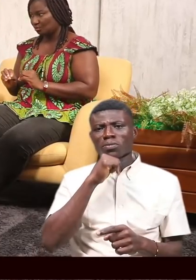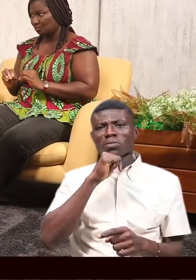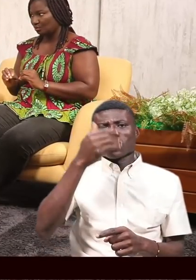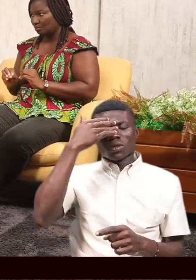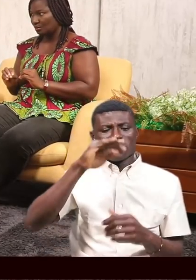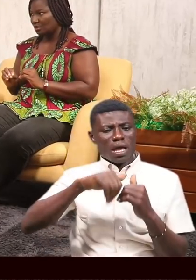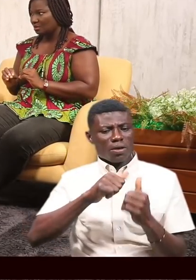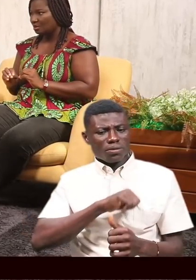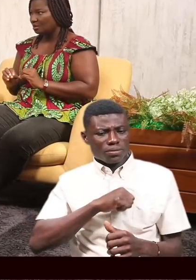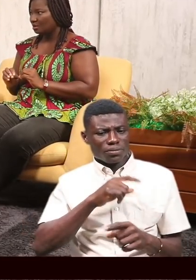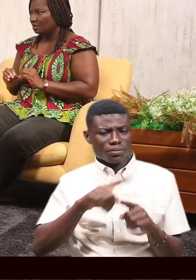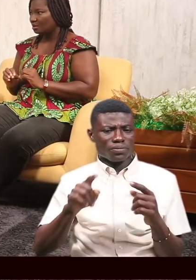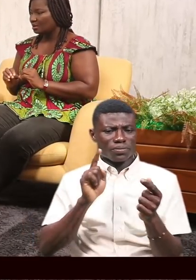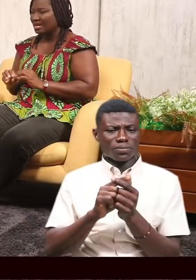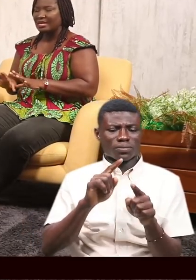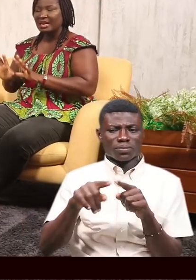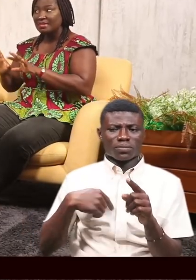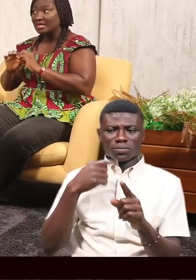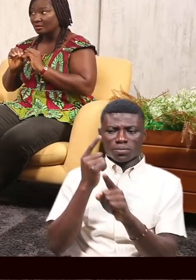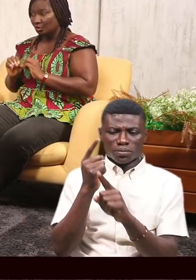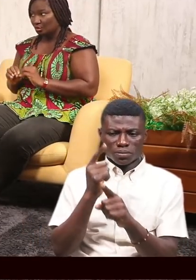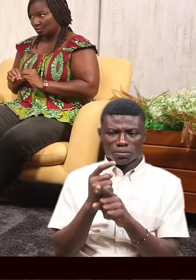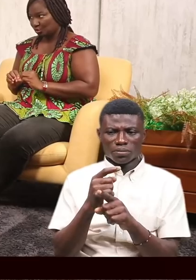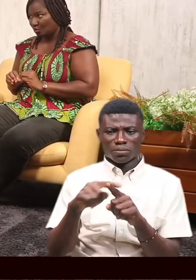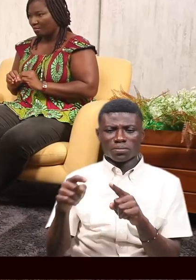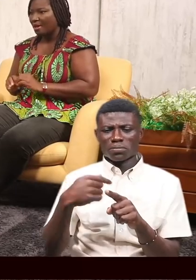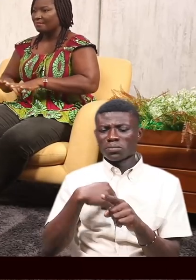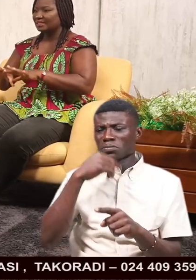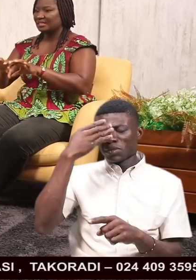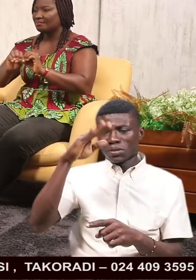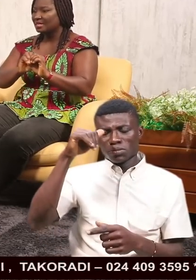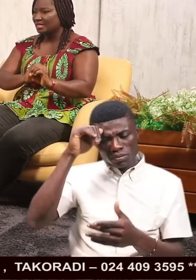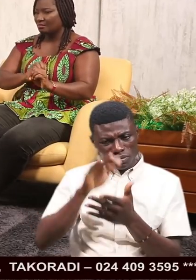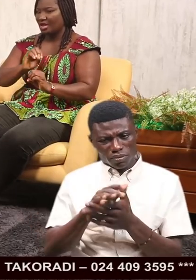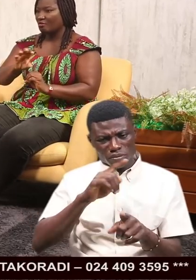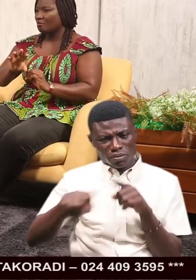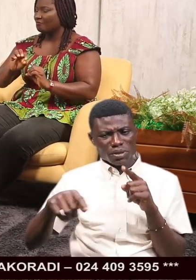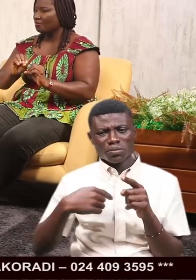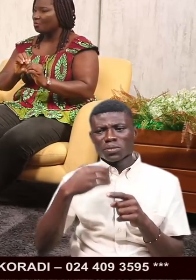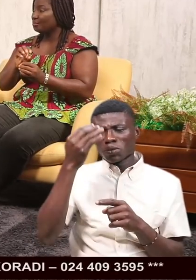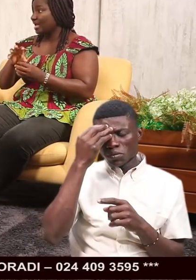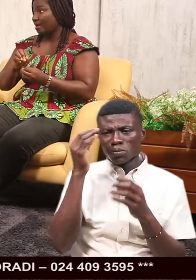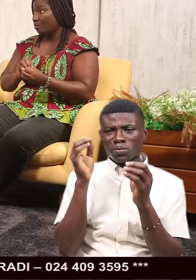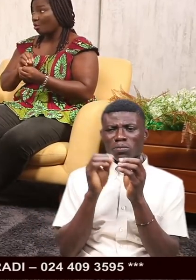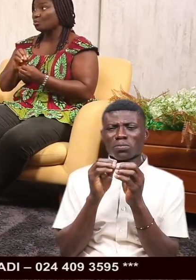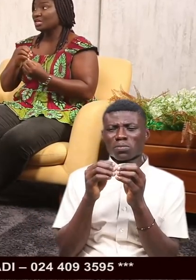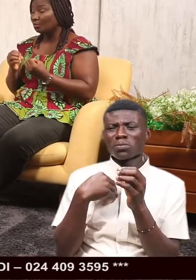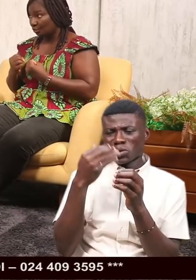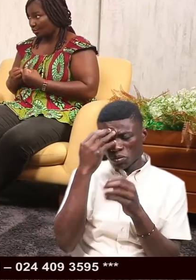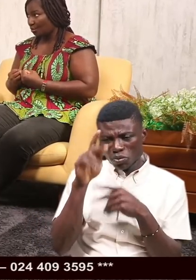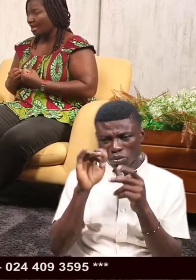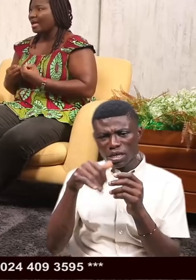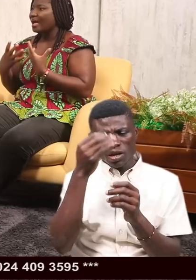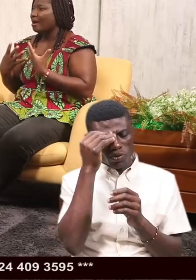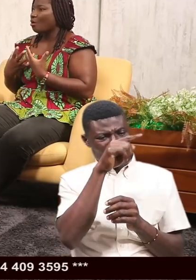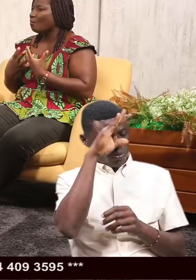pasu. But na woyobi a unim no. Na minim nonso okay. But na minim encrophobia omo nim